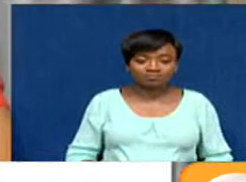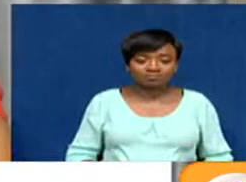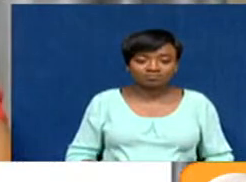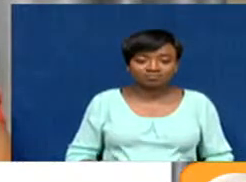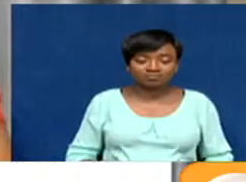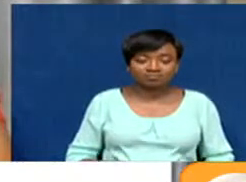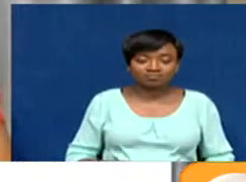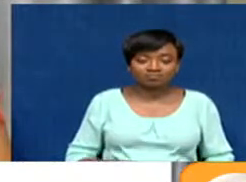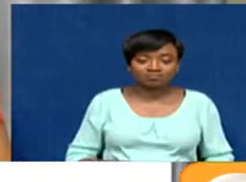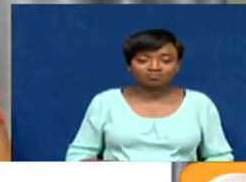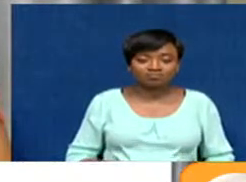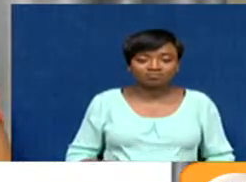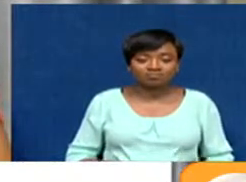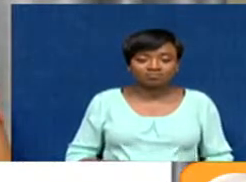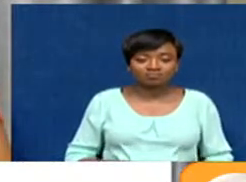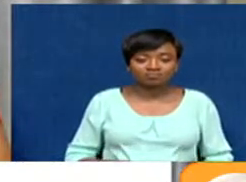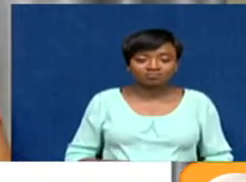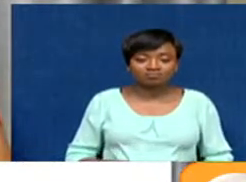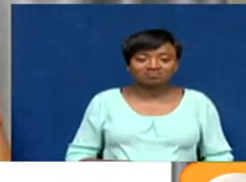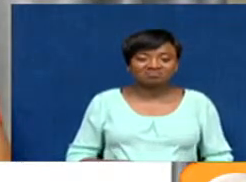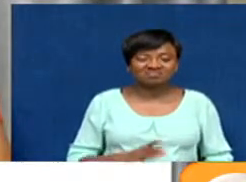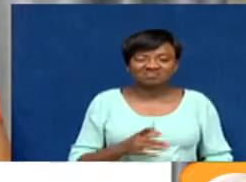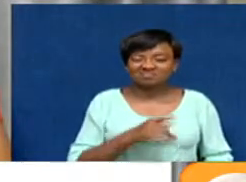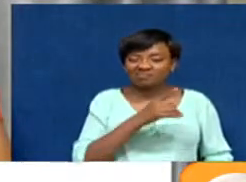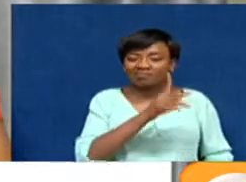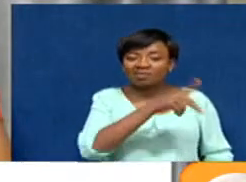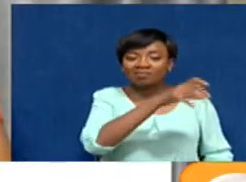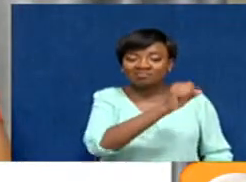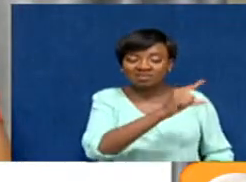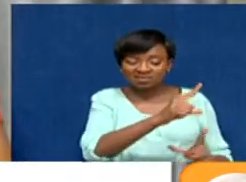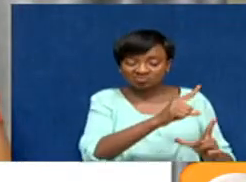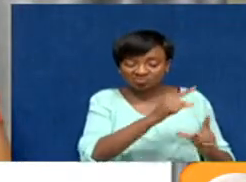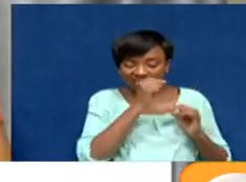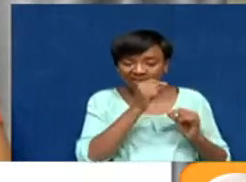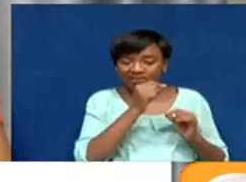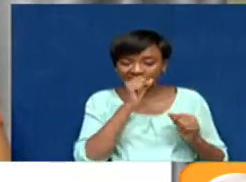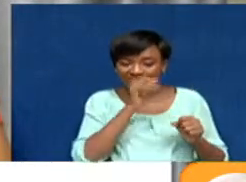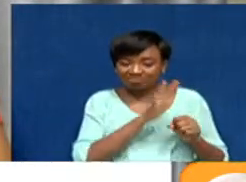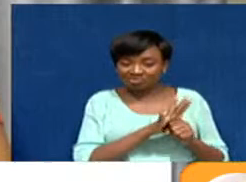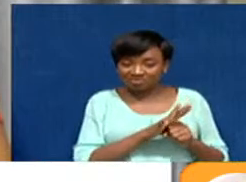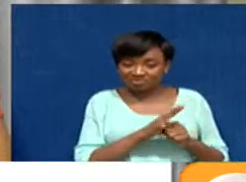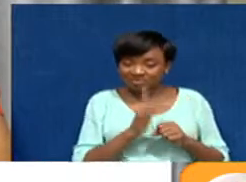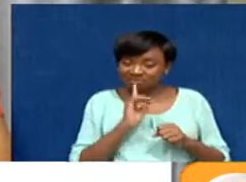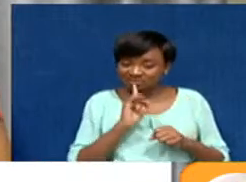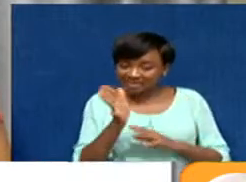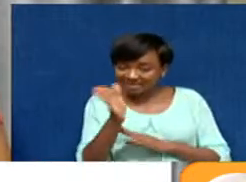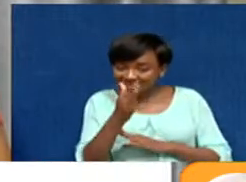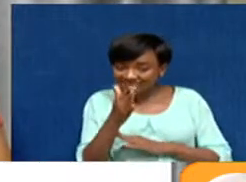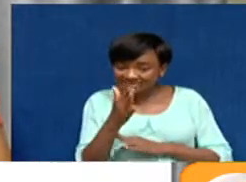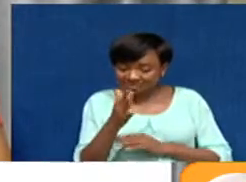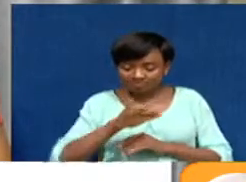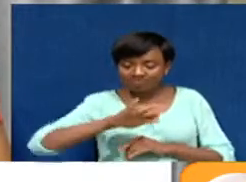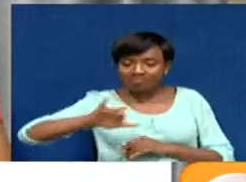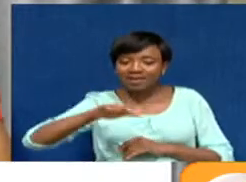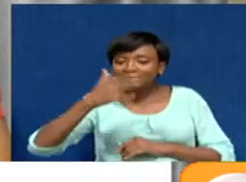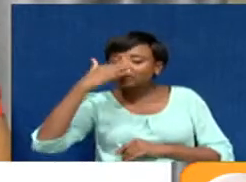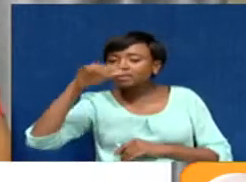Well, I think the PS statement is so ambitious. But Thursday is just the 2 days to